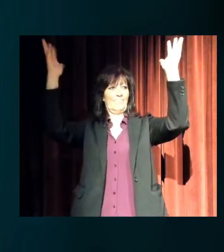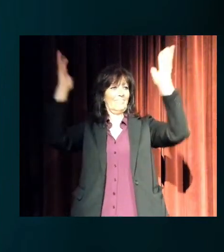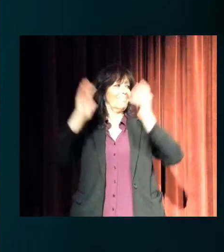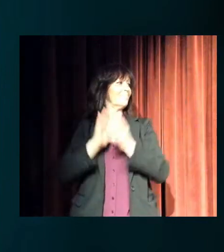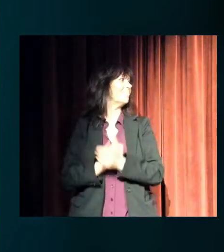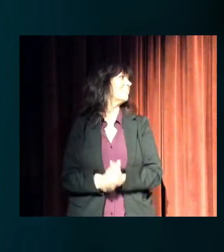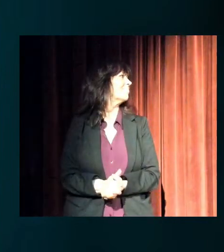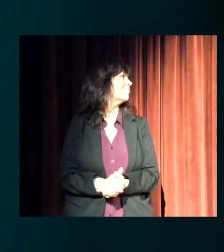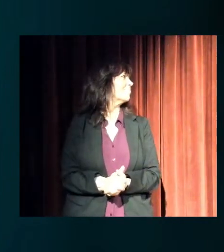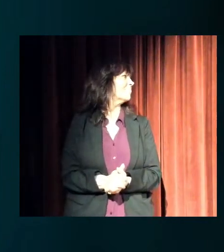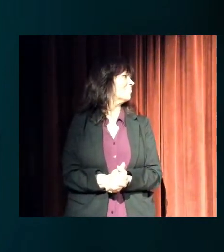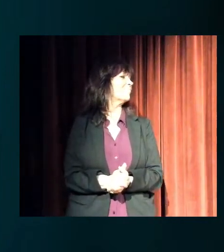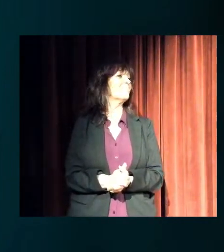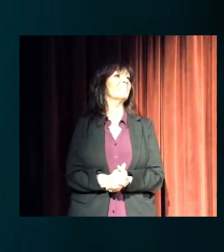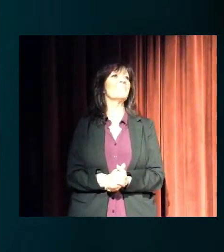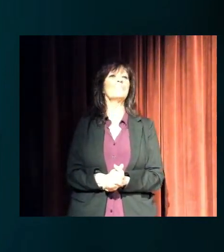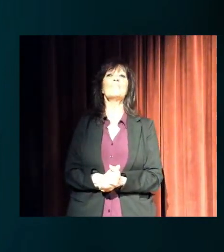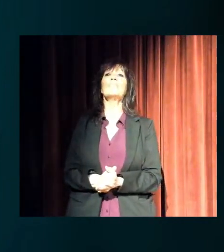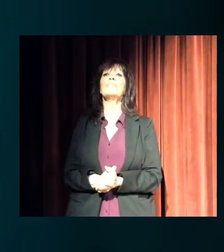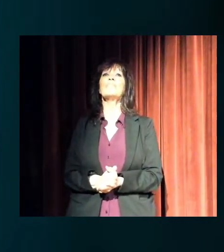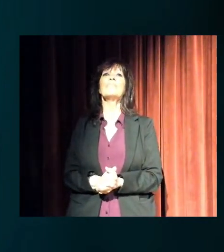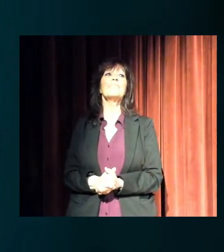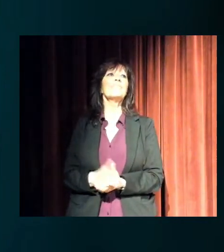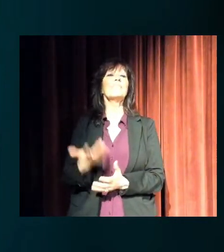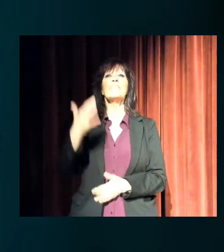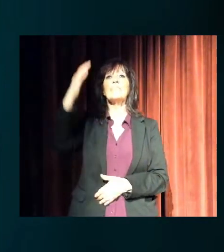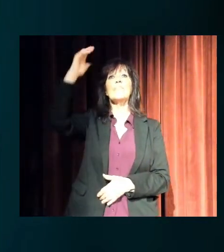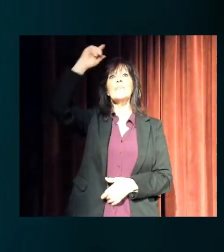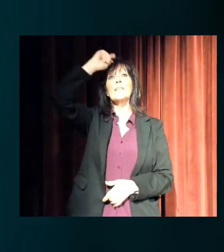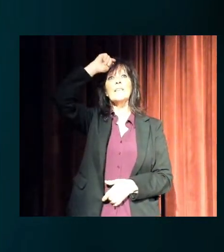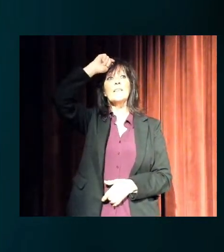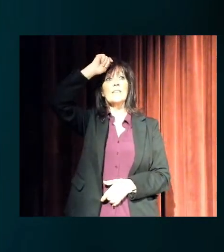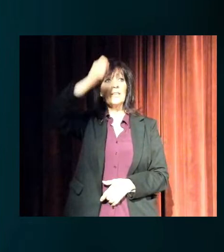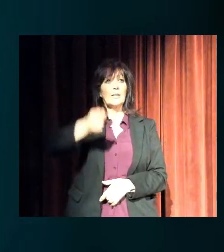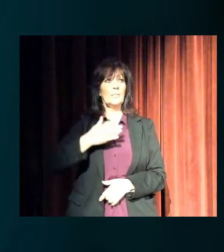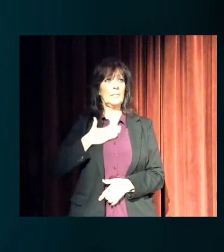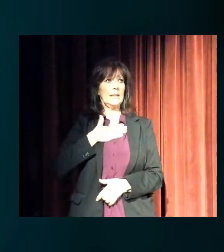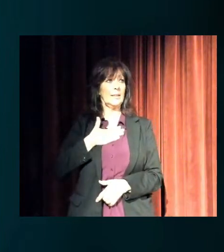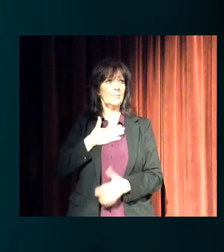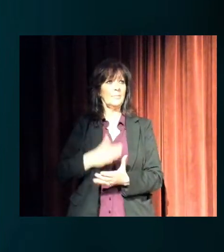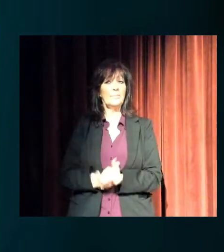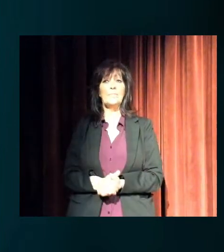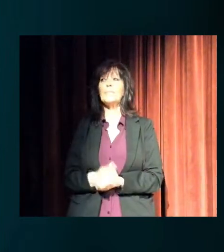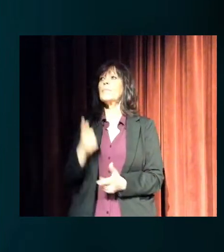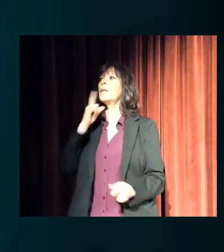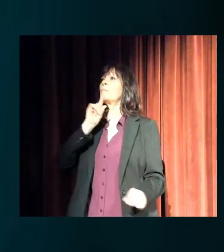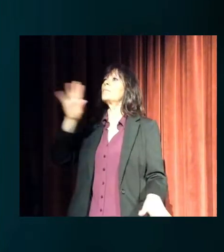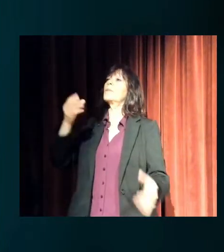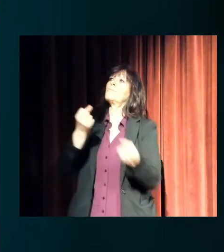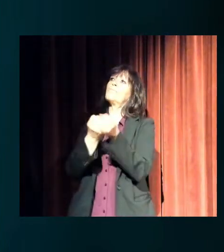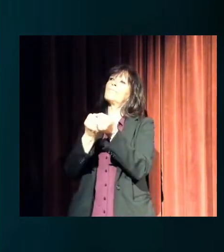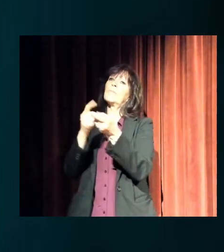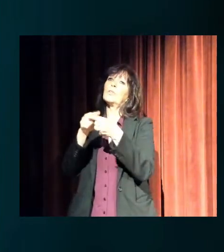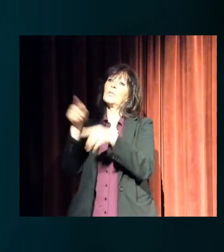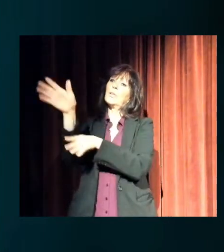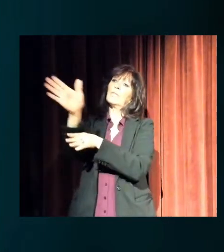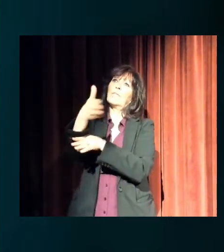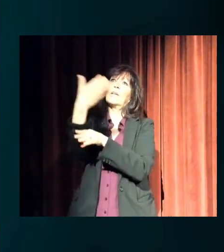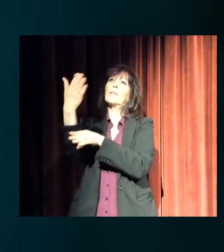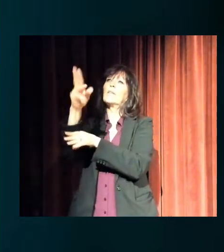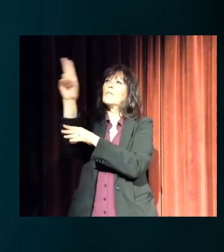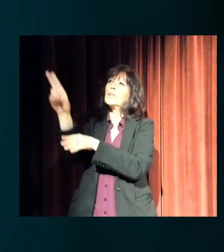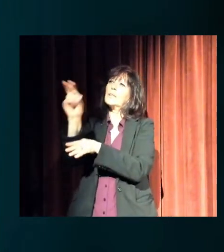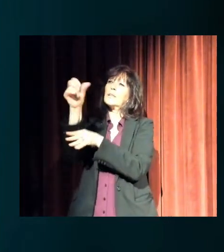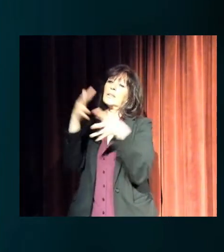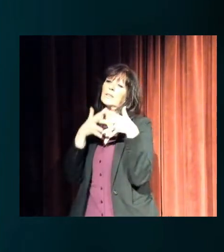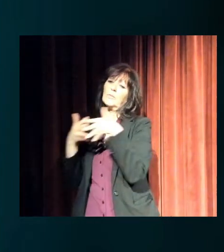did. Will you please stand? And those of you that had sound, will you please uncover? I pledge allegiance to the flag